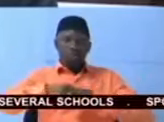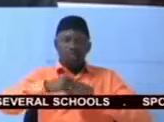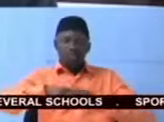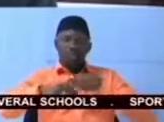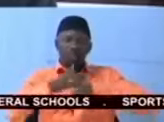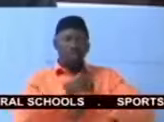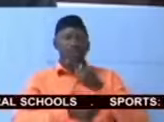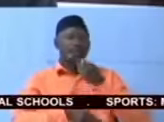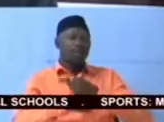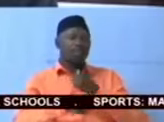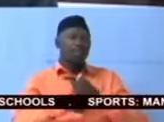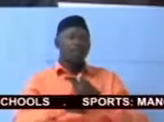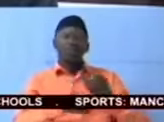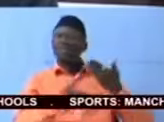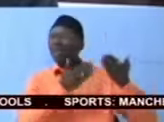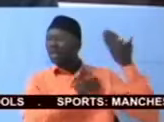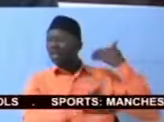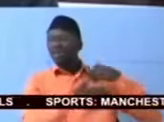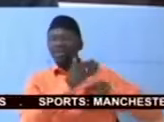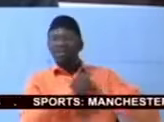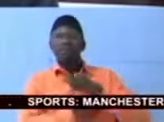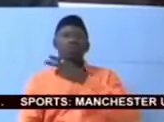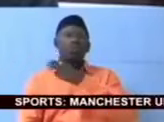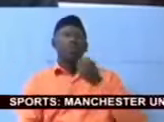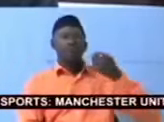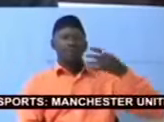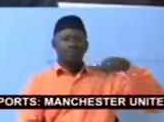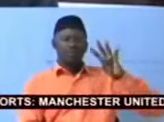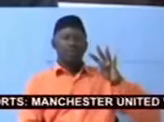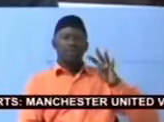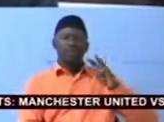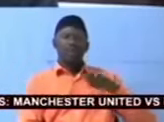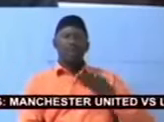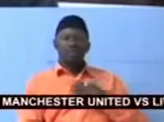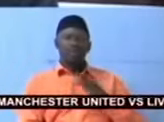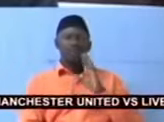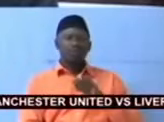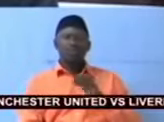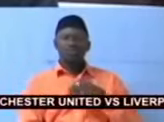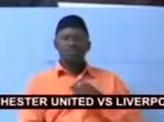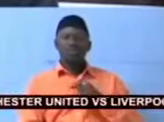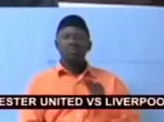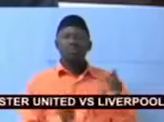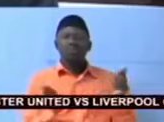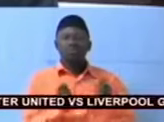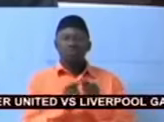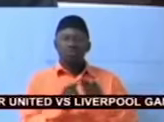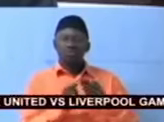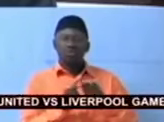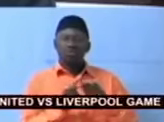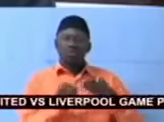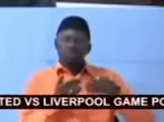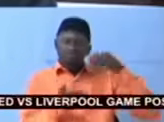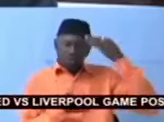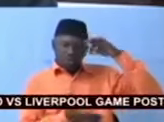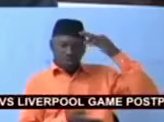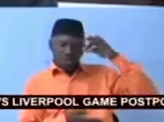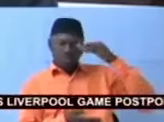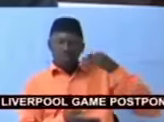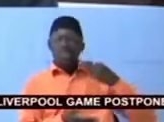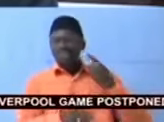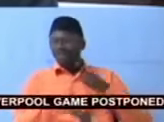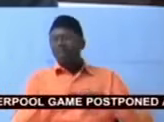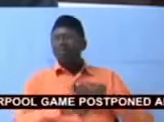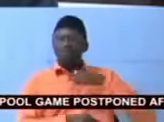in 2014. Ci atum 2014. Yes, and I also did some other short courses whilst working for the Ministry of Justice. Defna